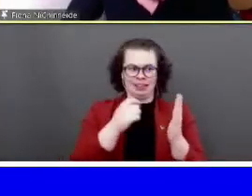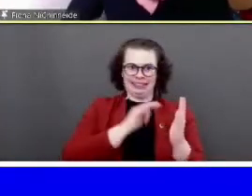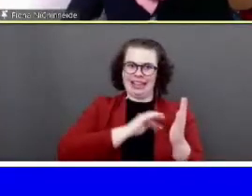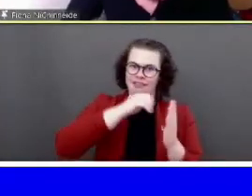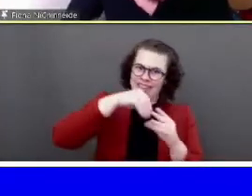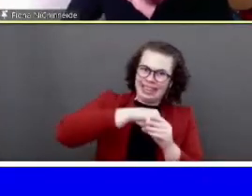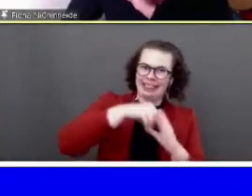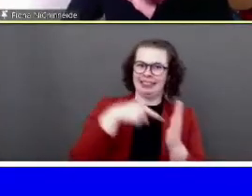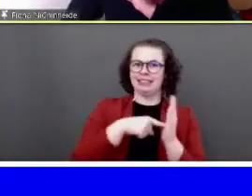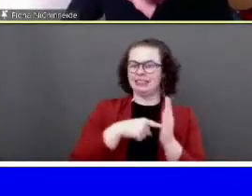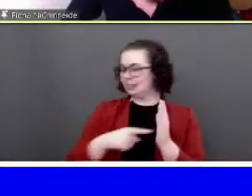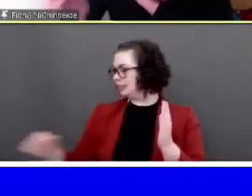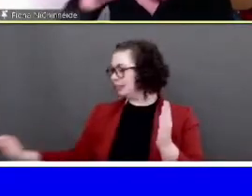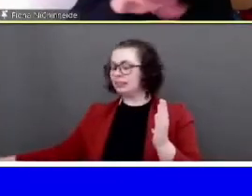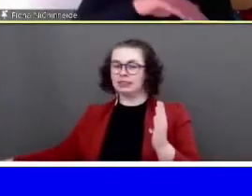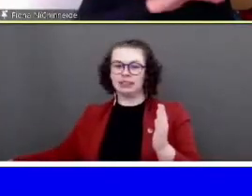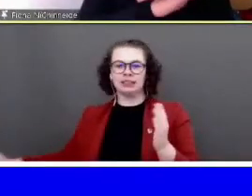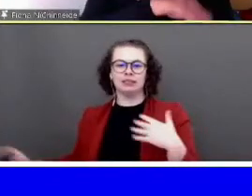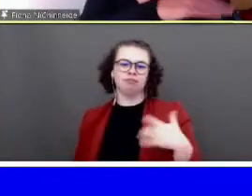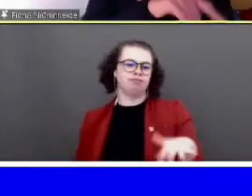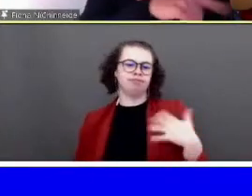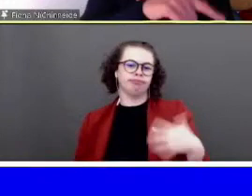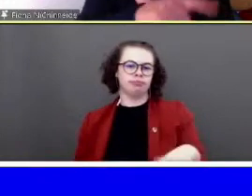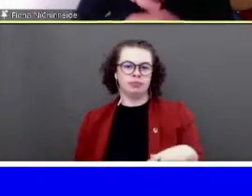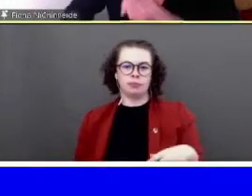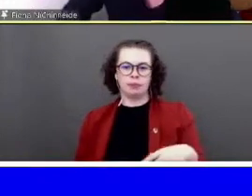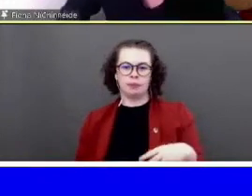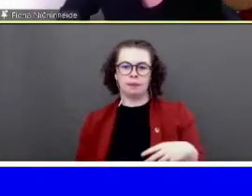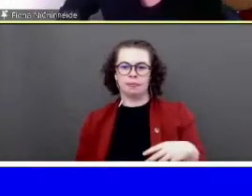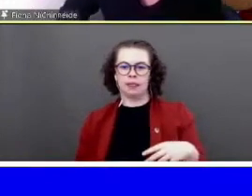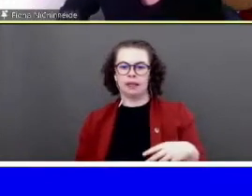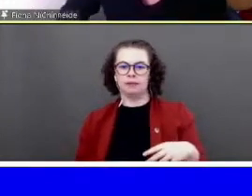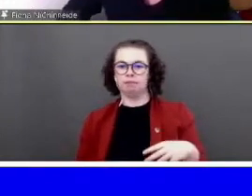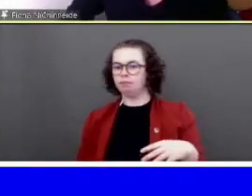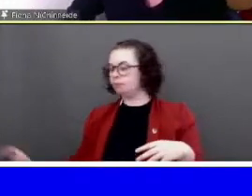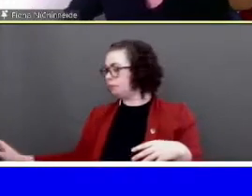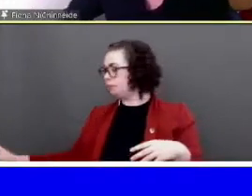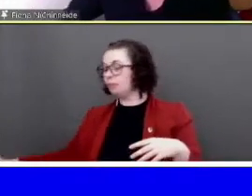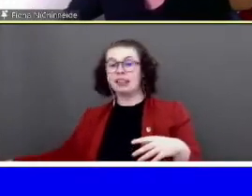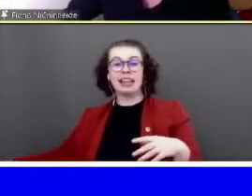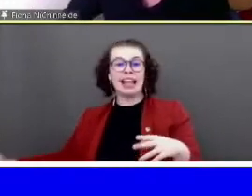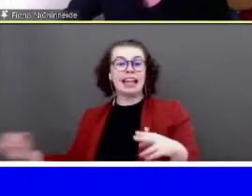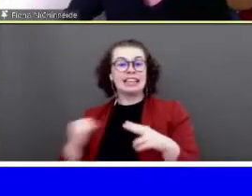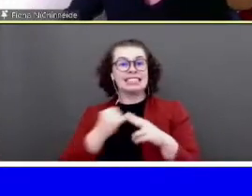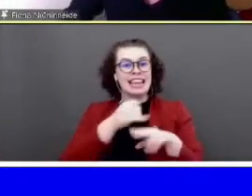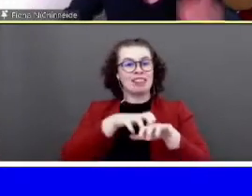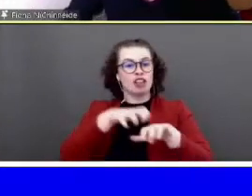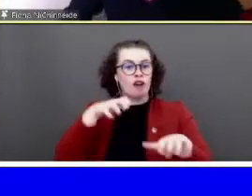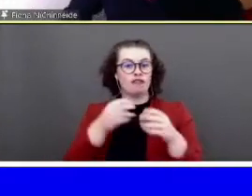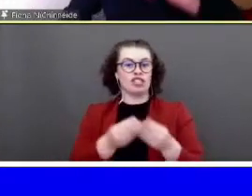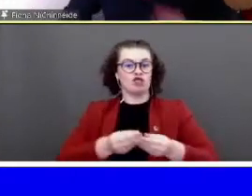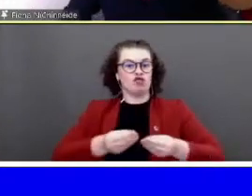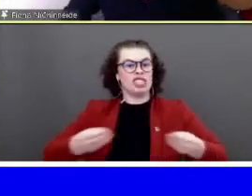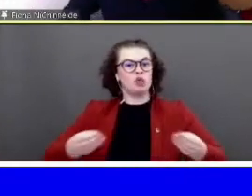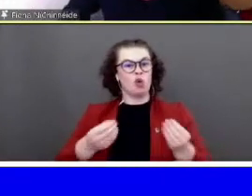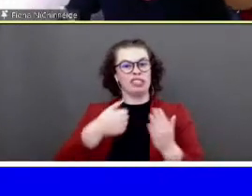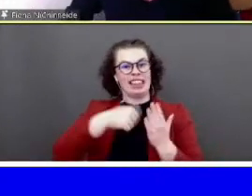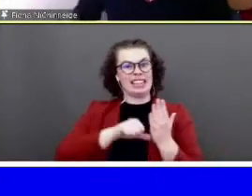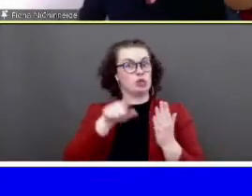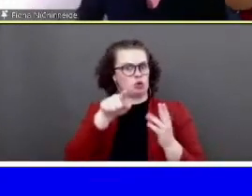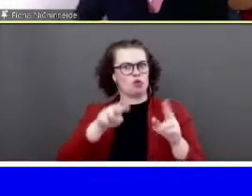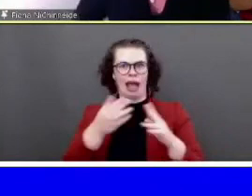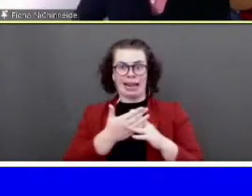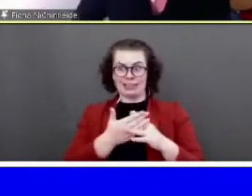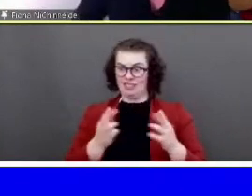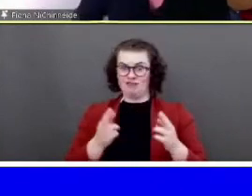experience. So this is, anyway, it's in the conference resources list, so you can access it now.